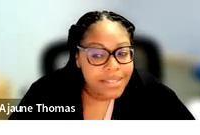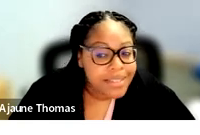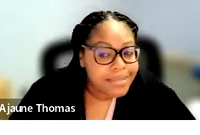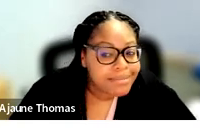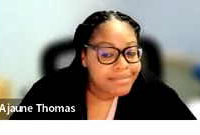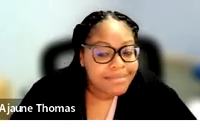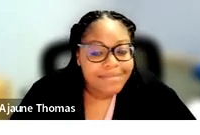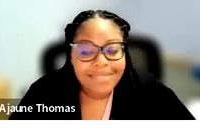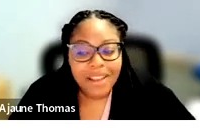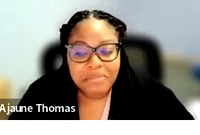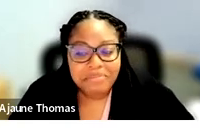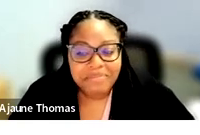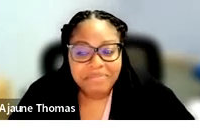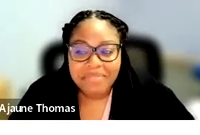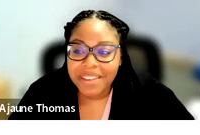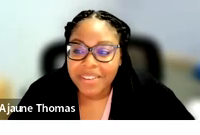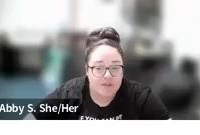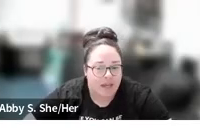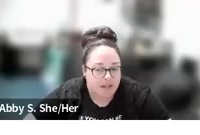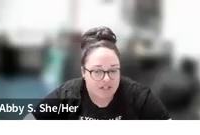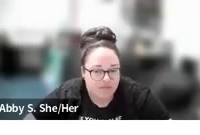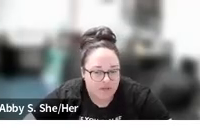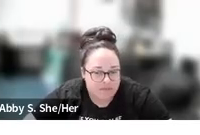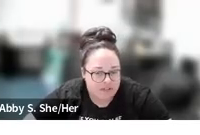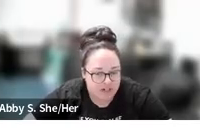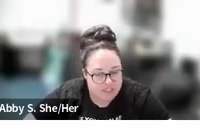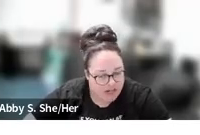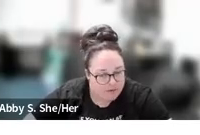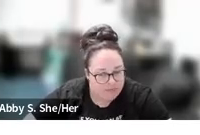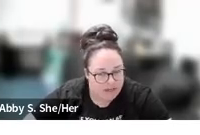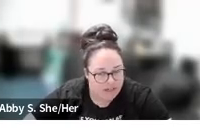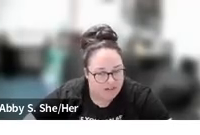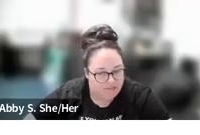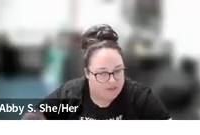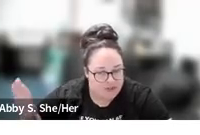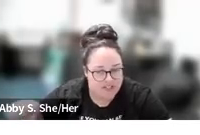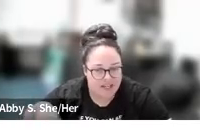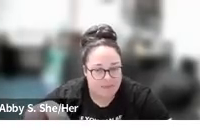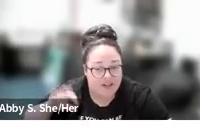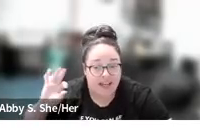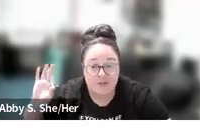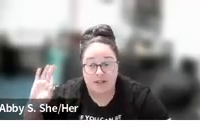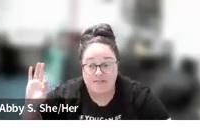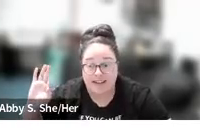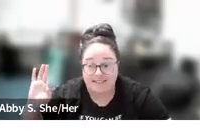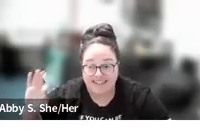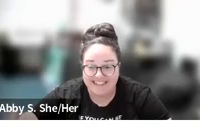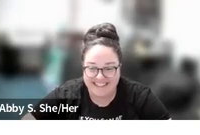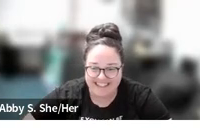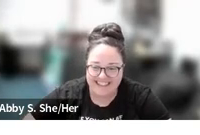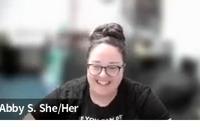Cases? No? Also, I don't think I mentioned voicemail transcriber in my future slide, but I do love